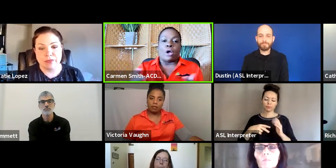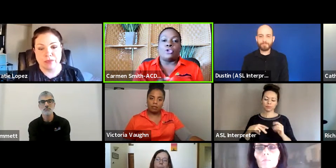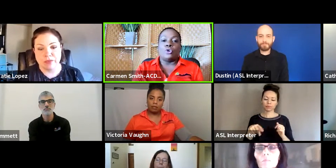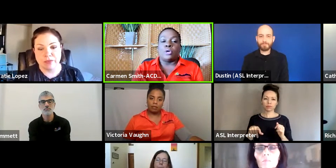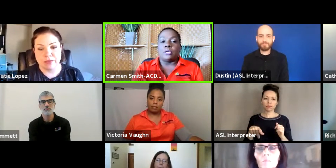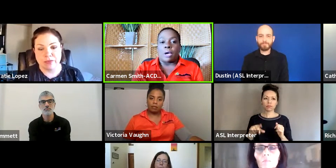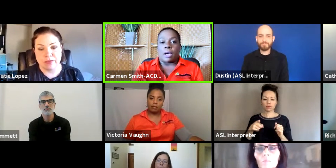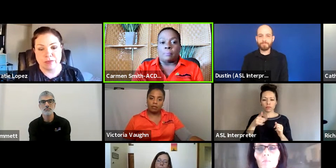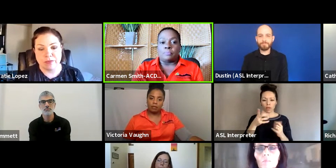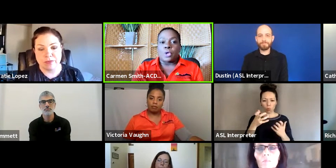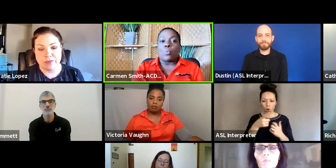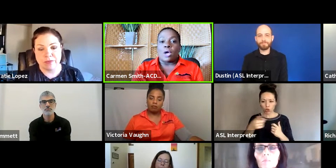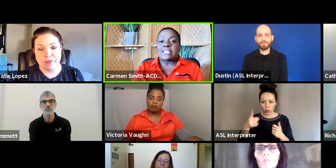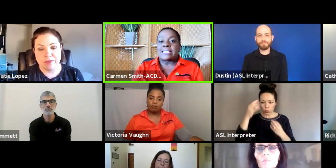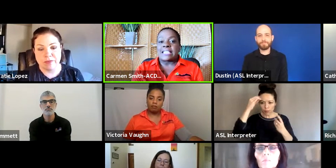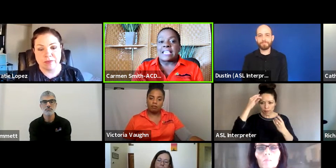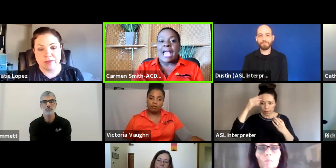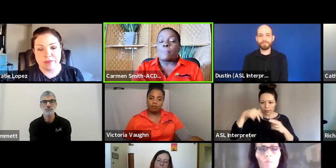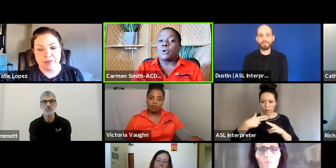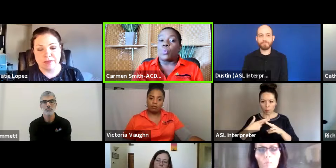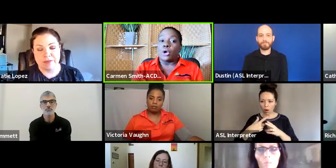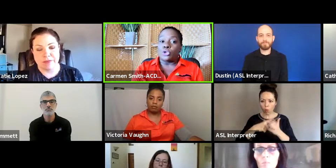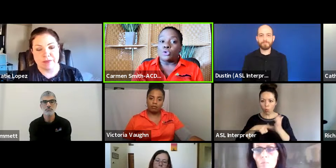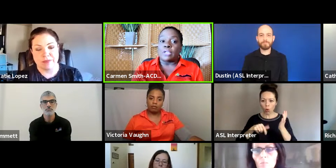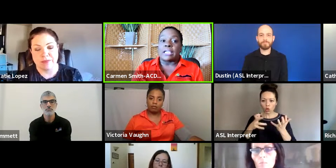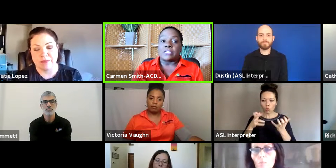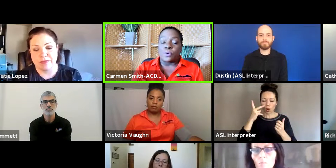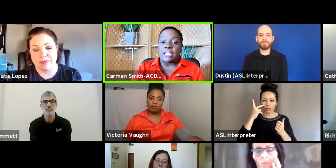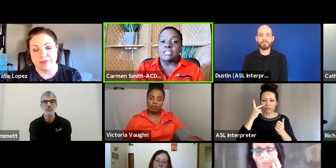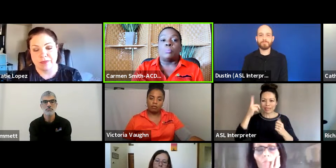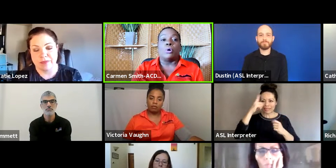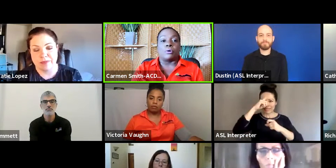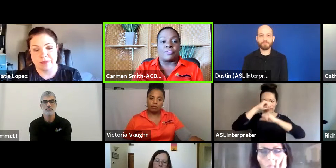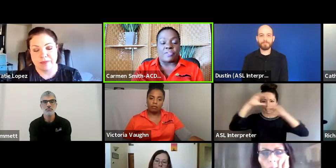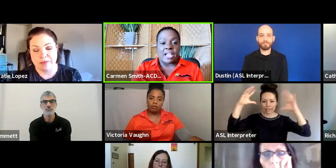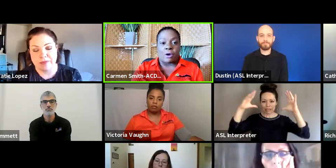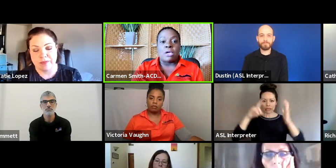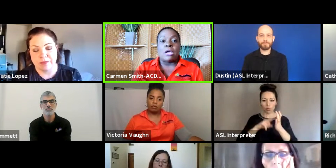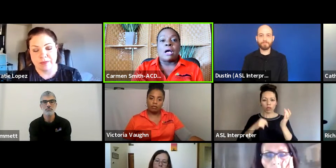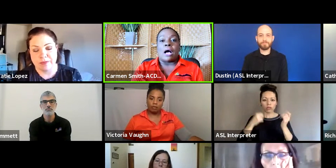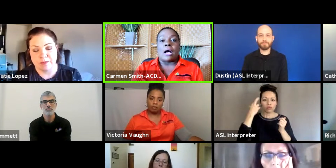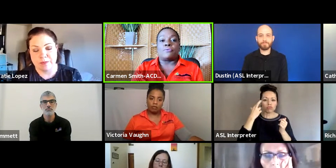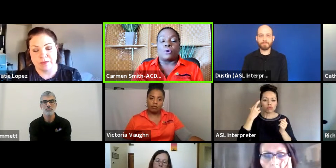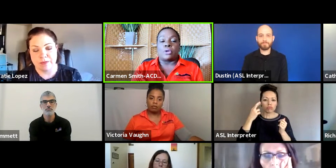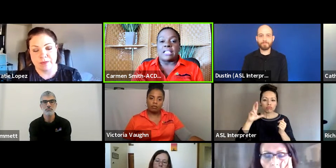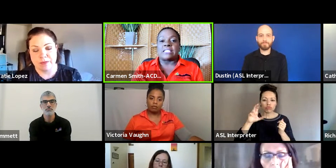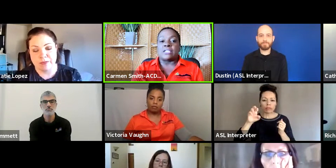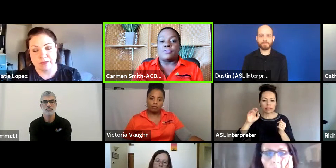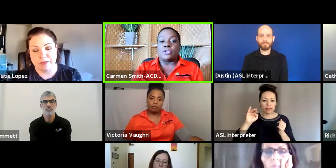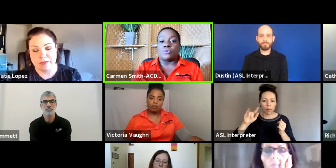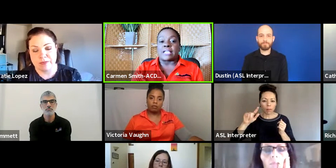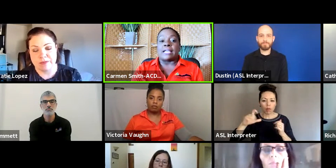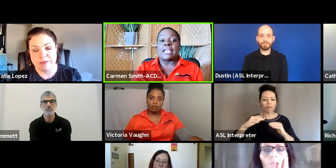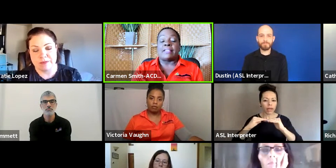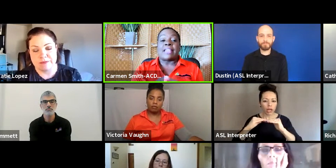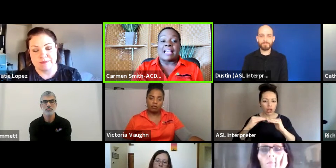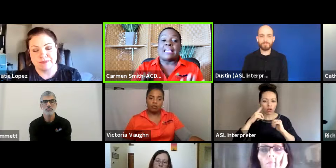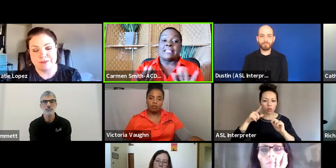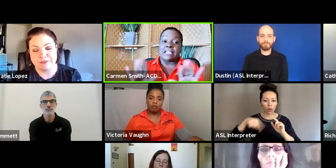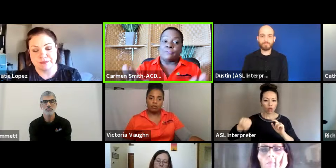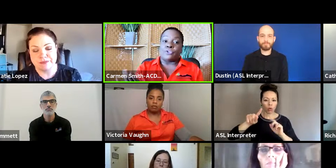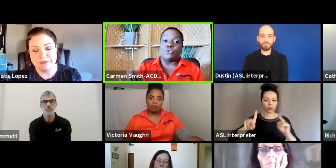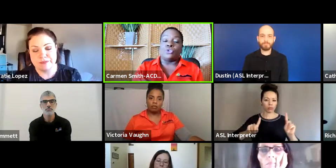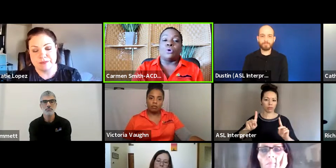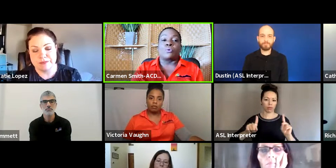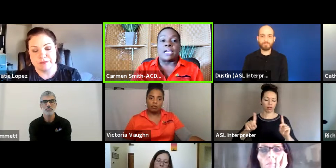thinking about what you would want to see happen, or what you think is reasonable or fair for these individuals. And